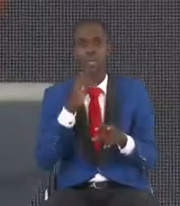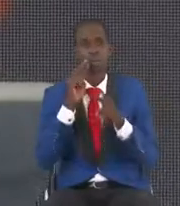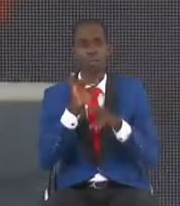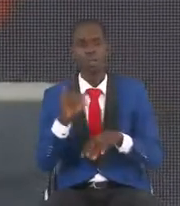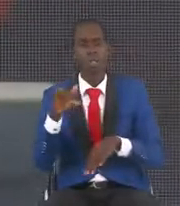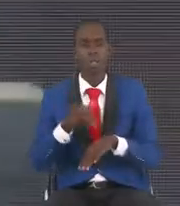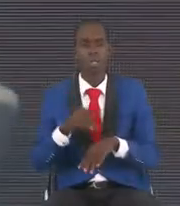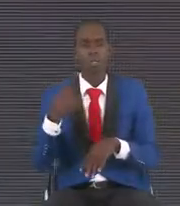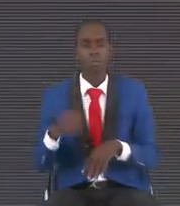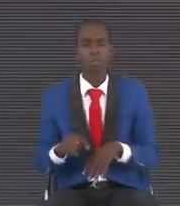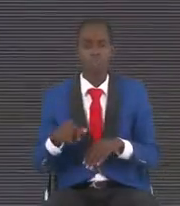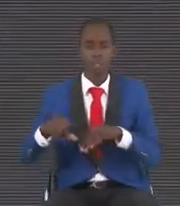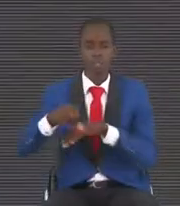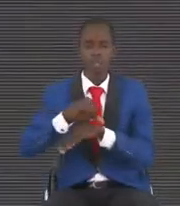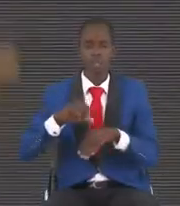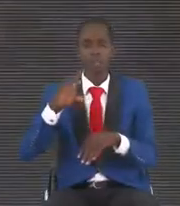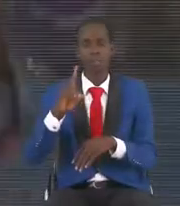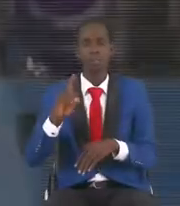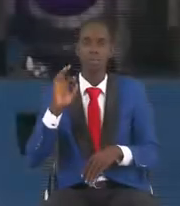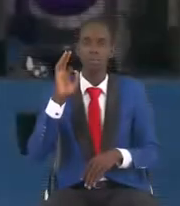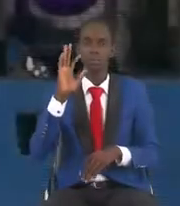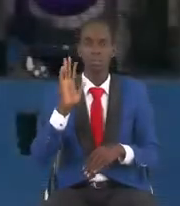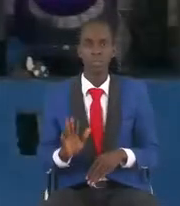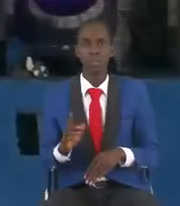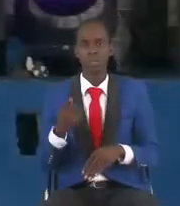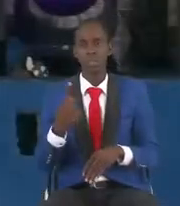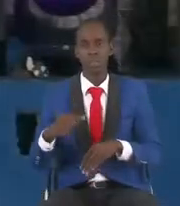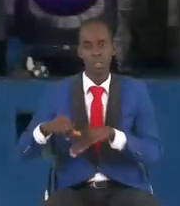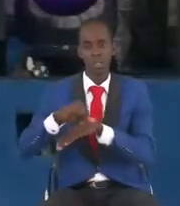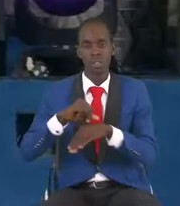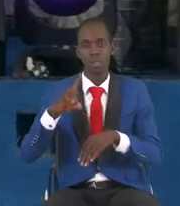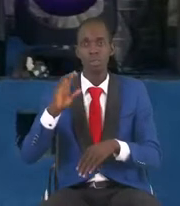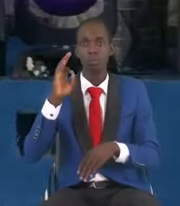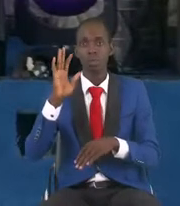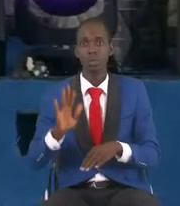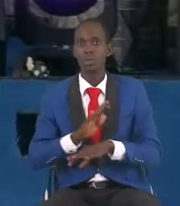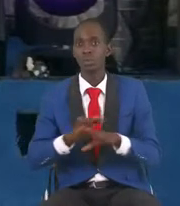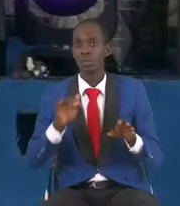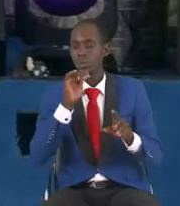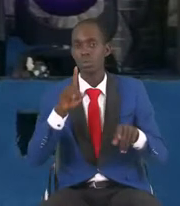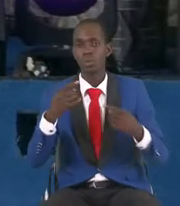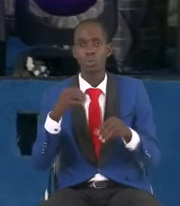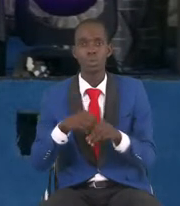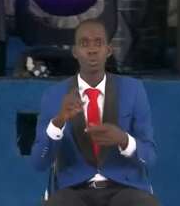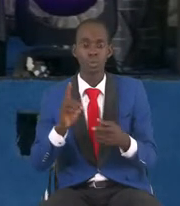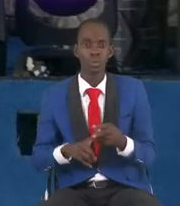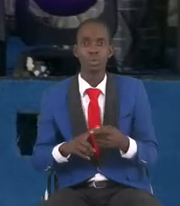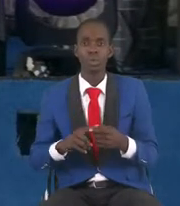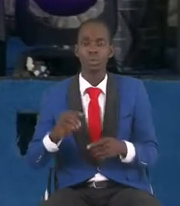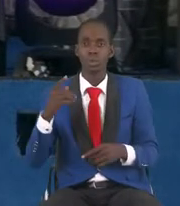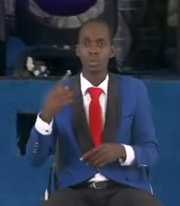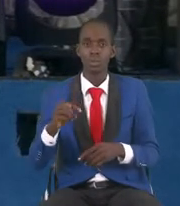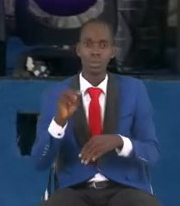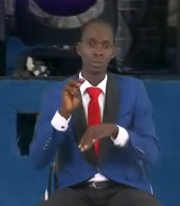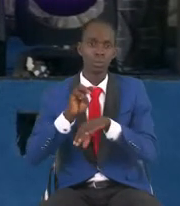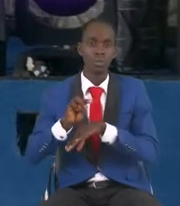anointed minister. And the anointed minister does not go into ministry empty-handed. He